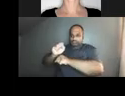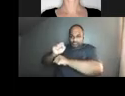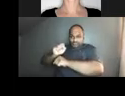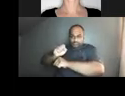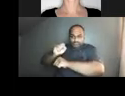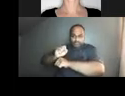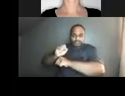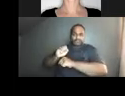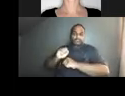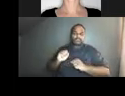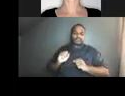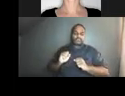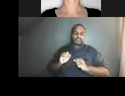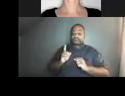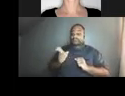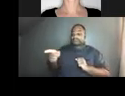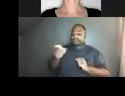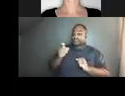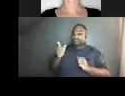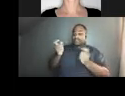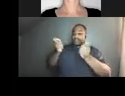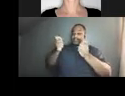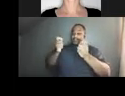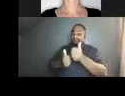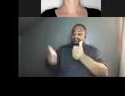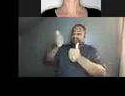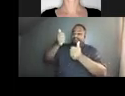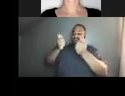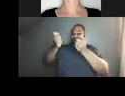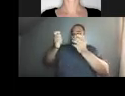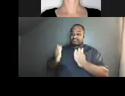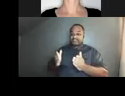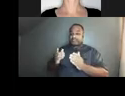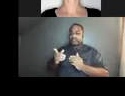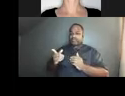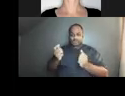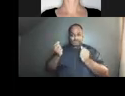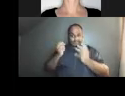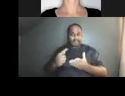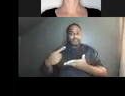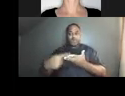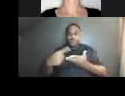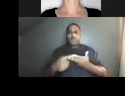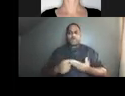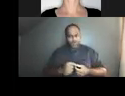with managers of very big companies, and many of them talk about